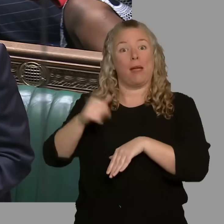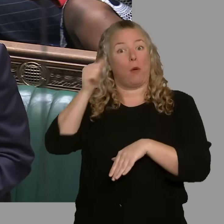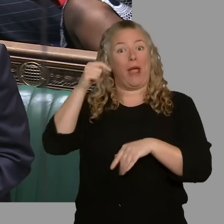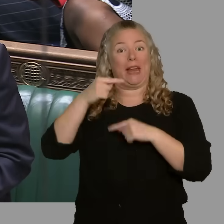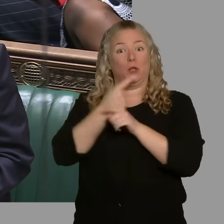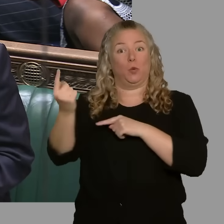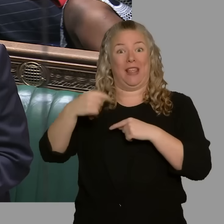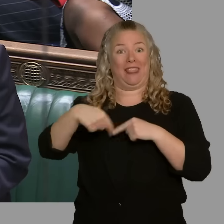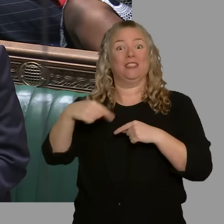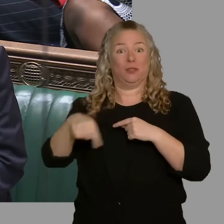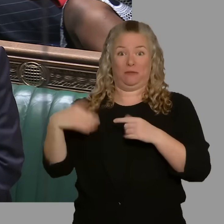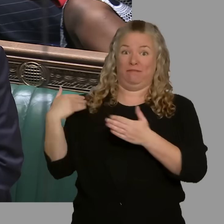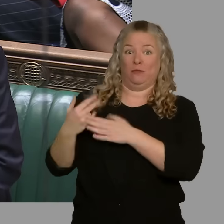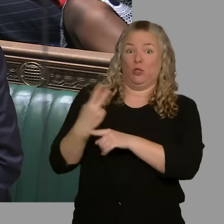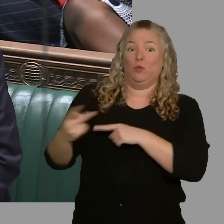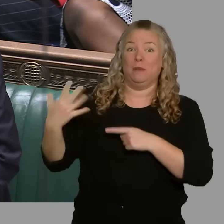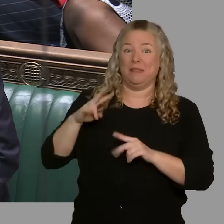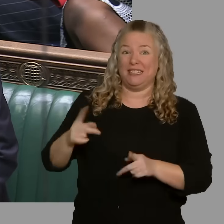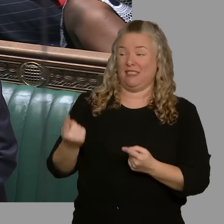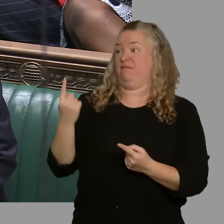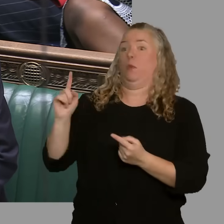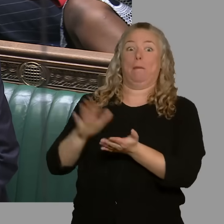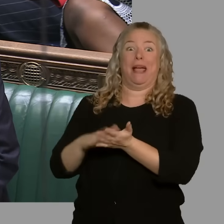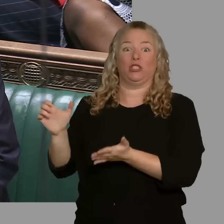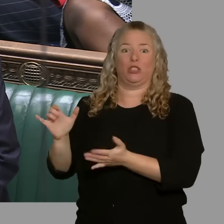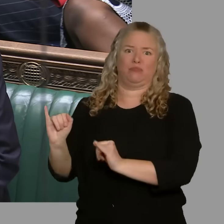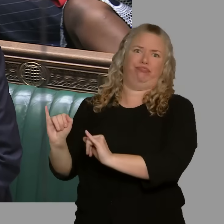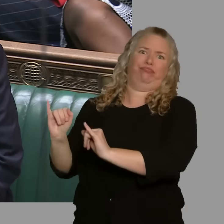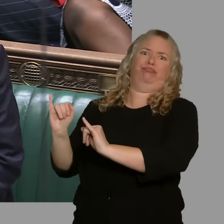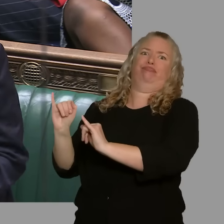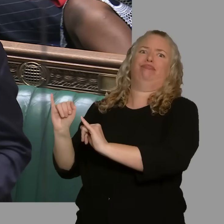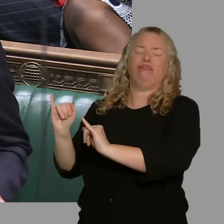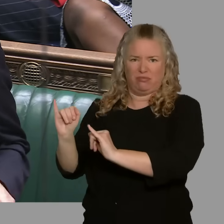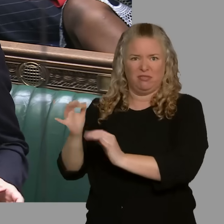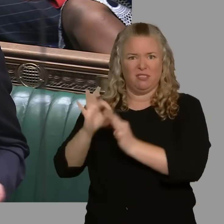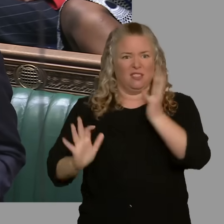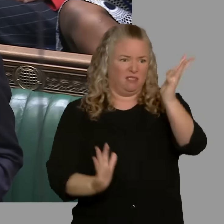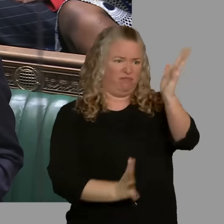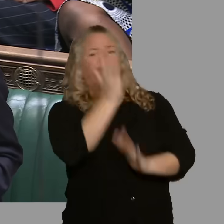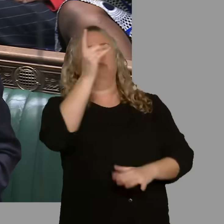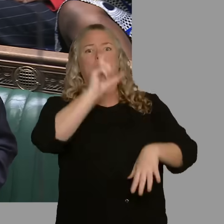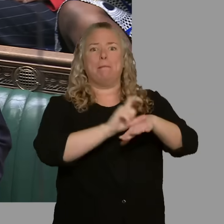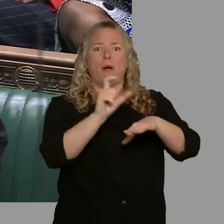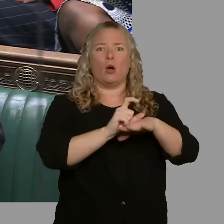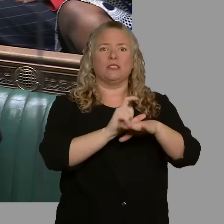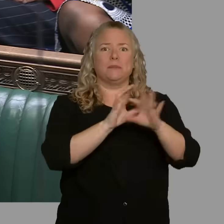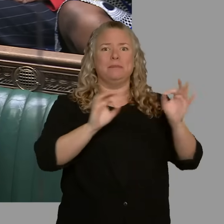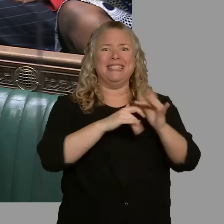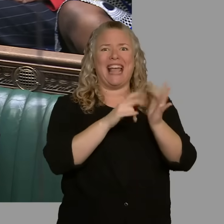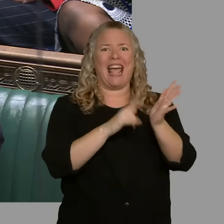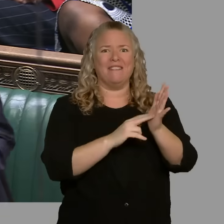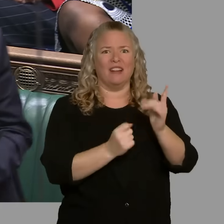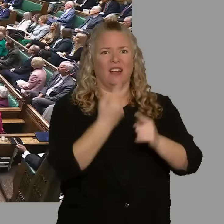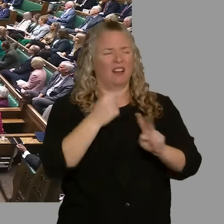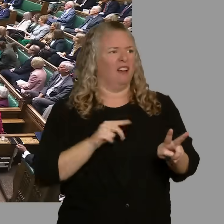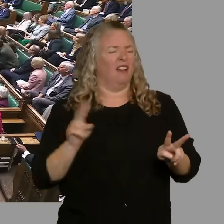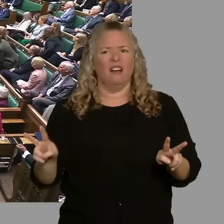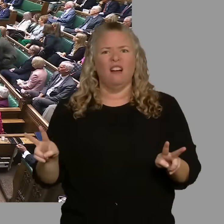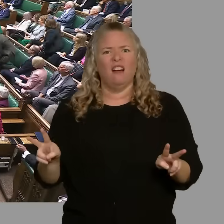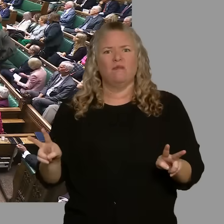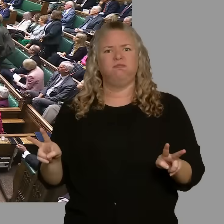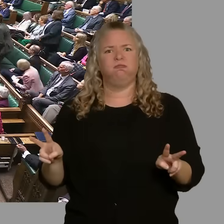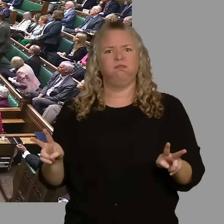proud to lead and to serve this beautiful, tolerant and diverse country. An attack on one of us is an attack on all of us.